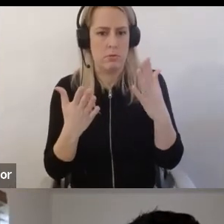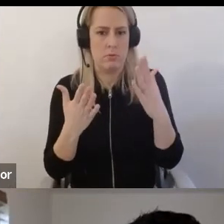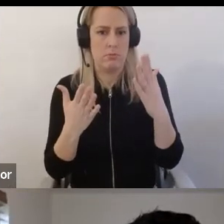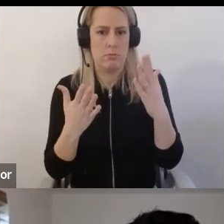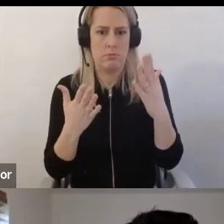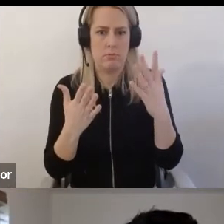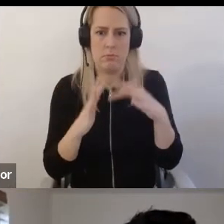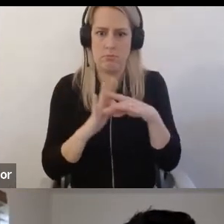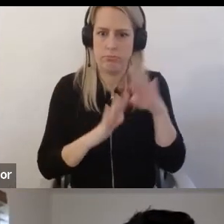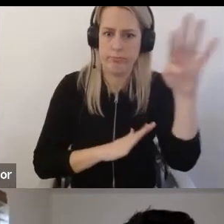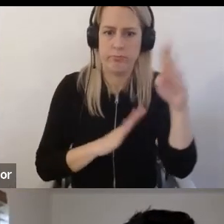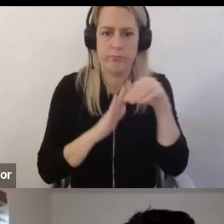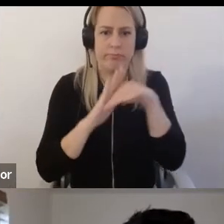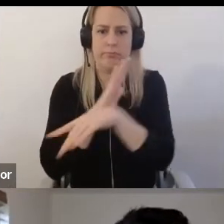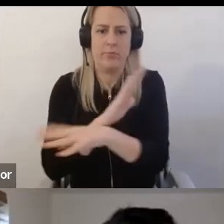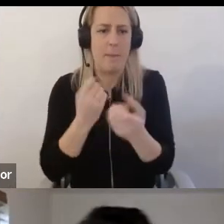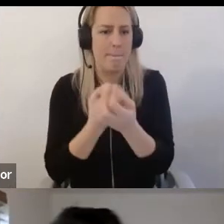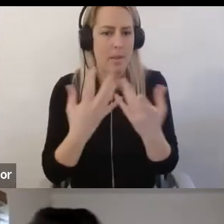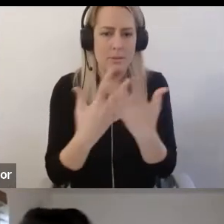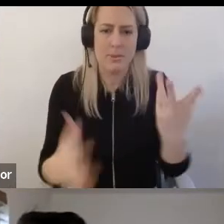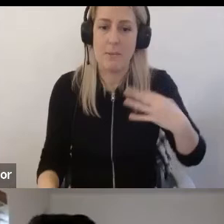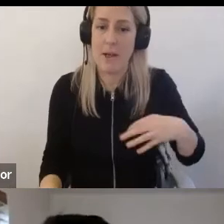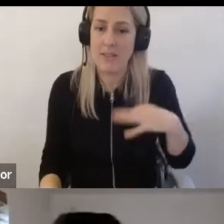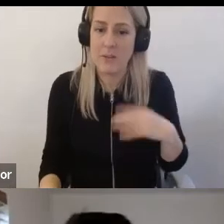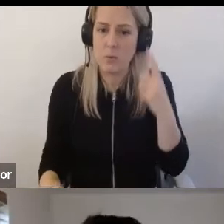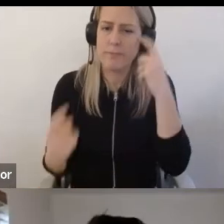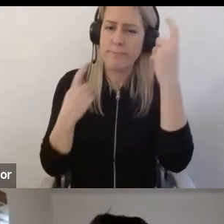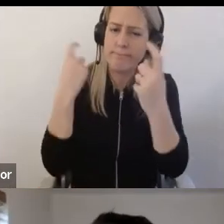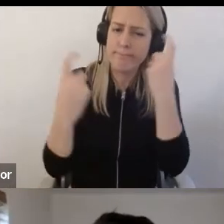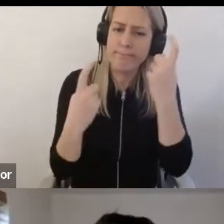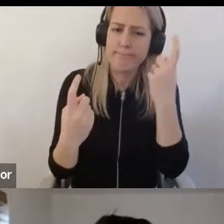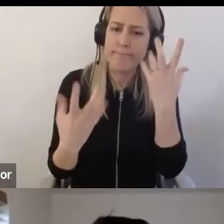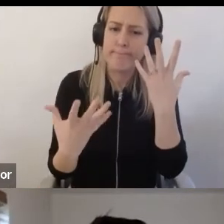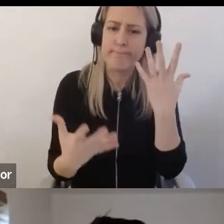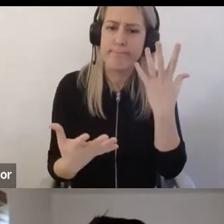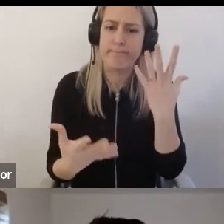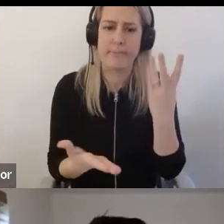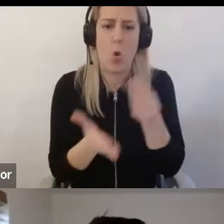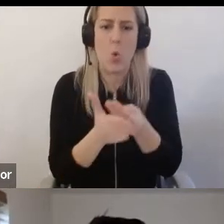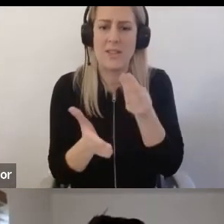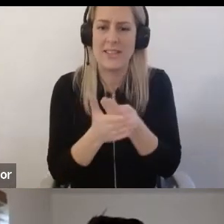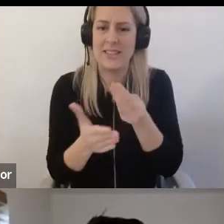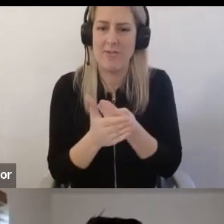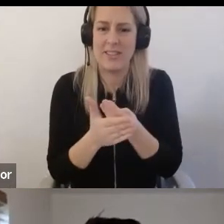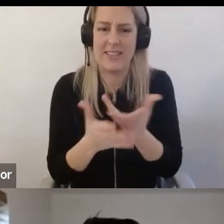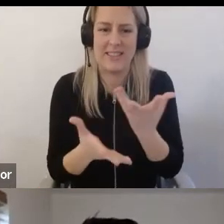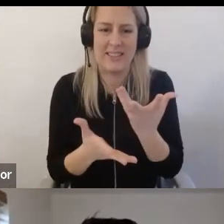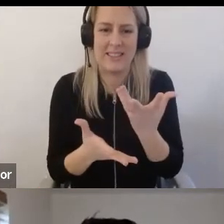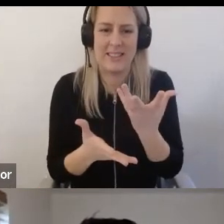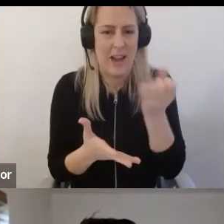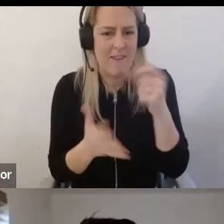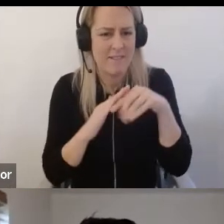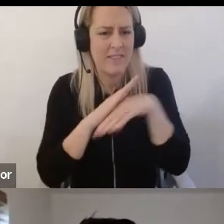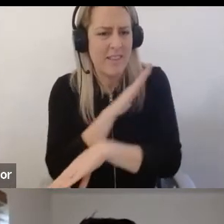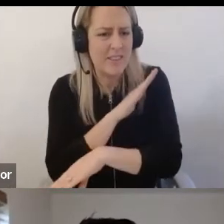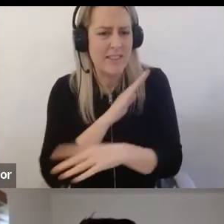mindset, it's a thing that we've got to provide, a sort of deficit mindset, but beginning to think actually the need for these technologies is growing globally,